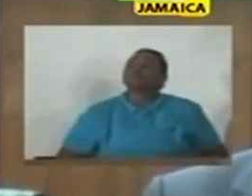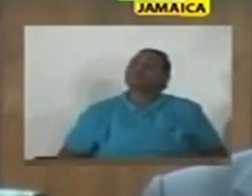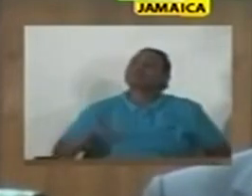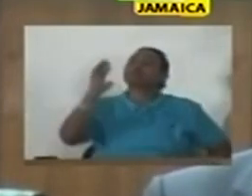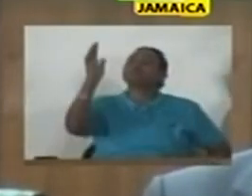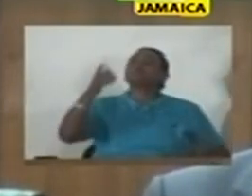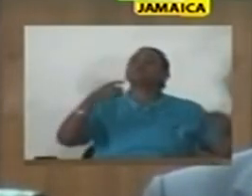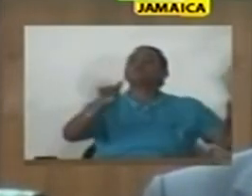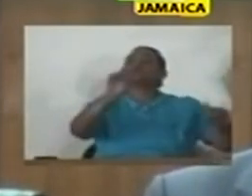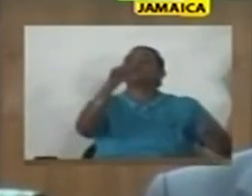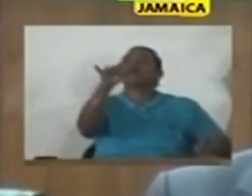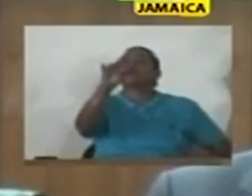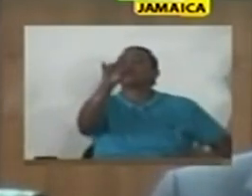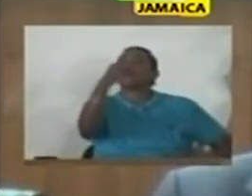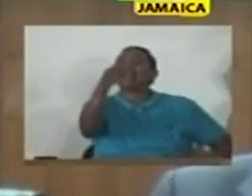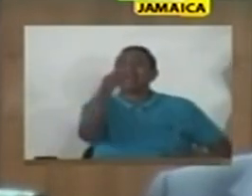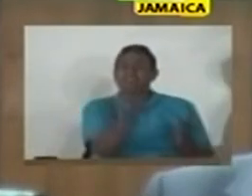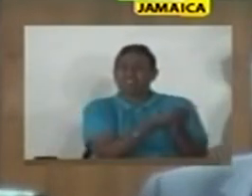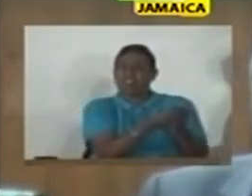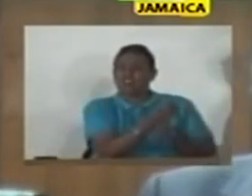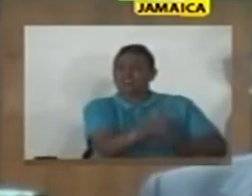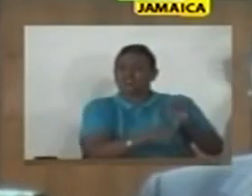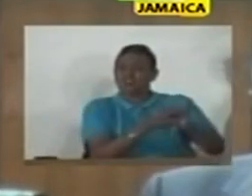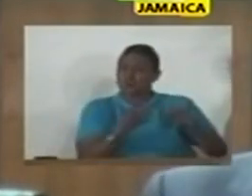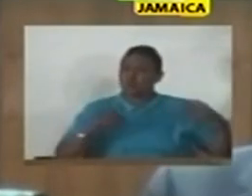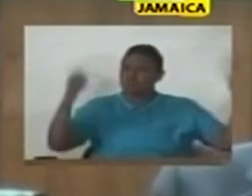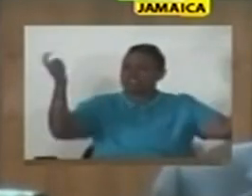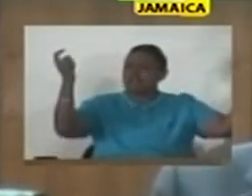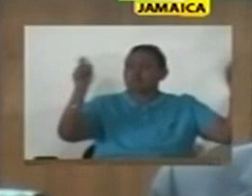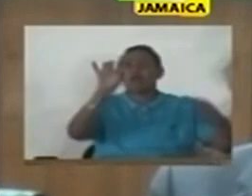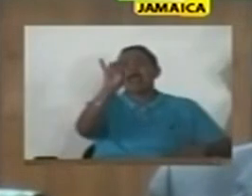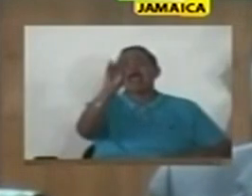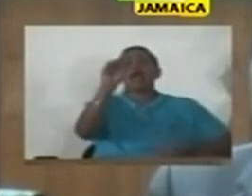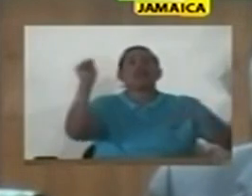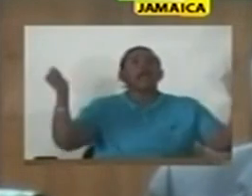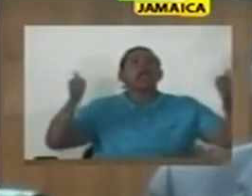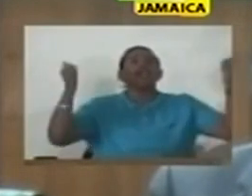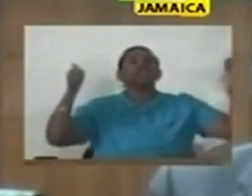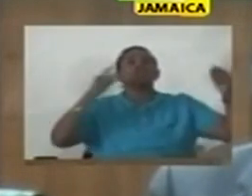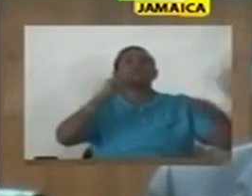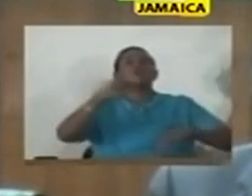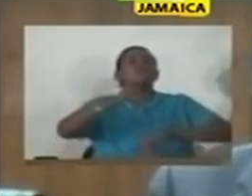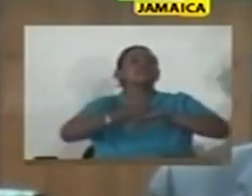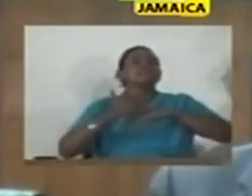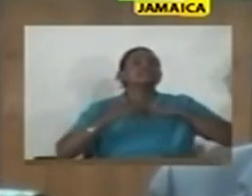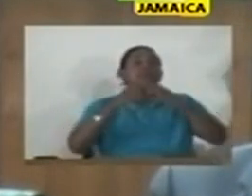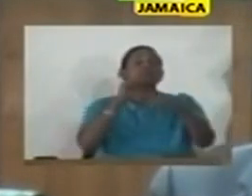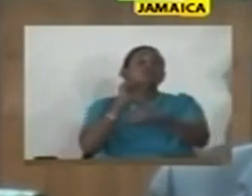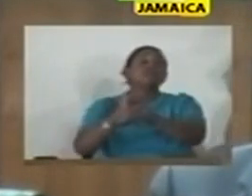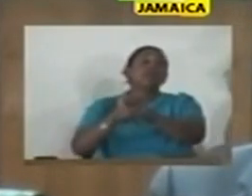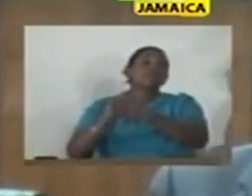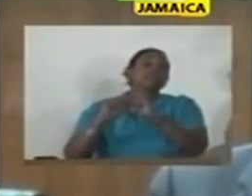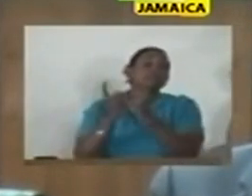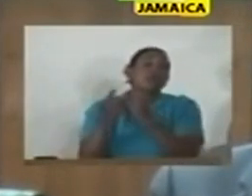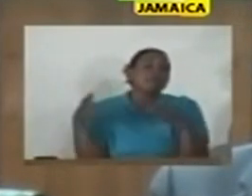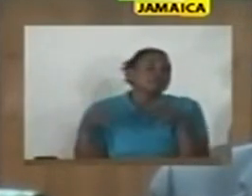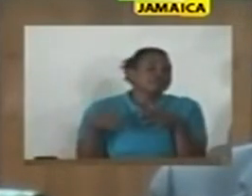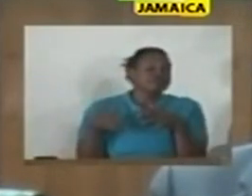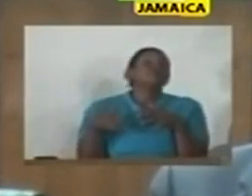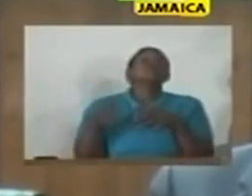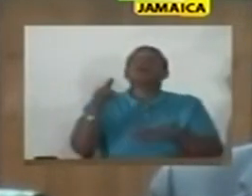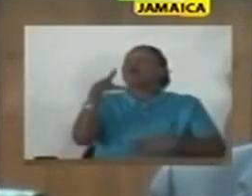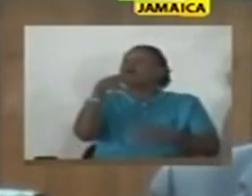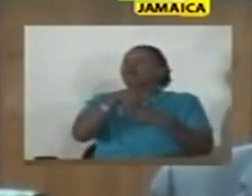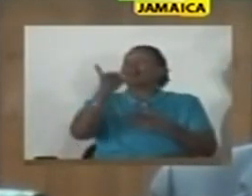the 2018-2019 fiscal year, we celebrated the 80th anniversary of the establishment of the Labour Department. As part